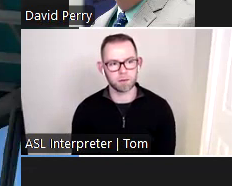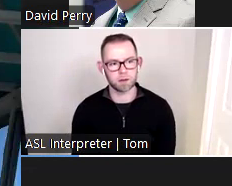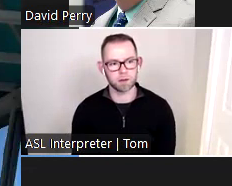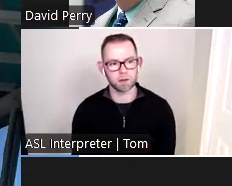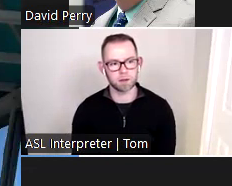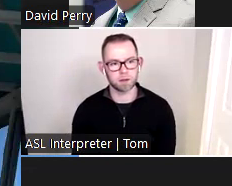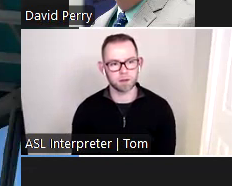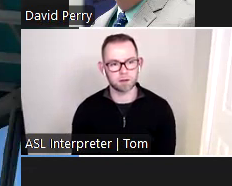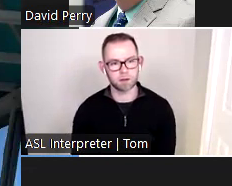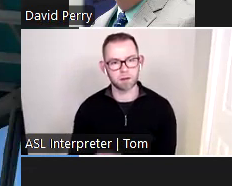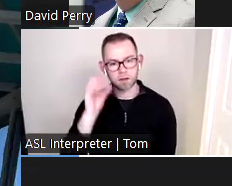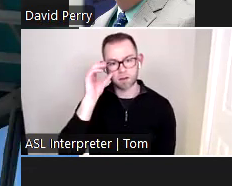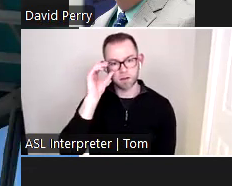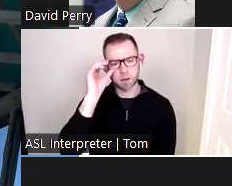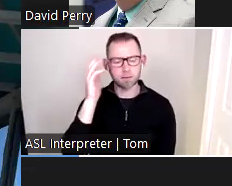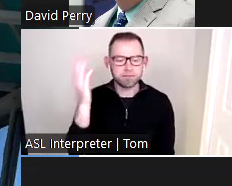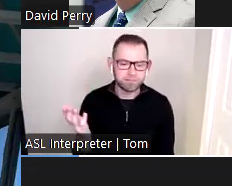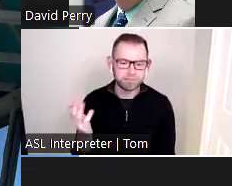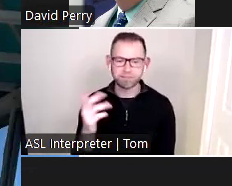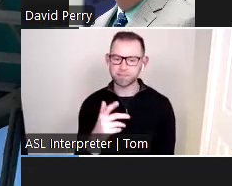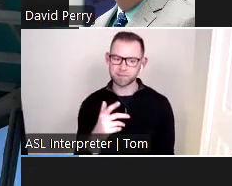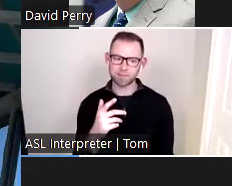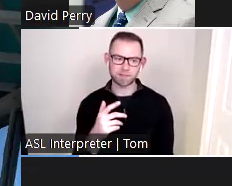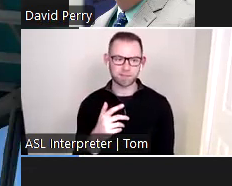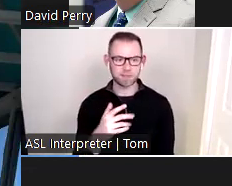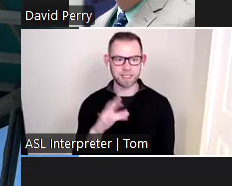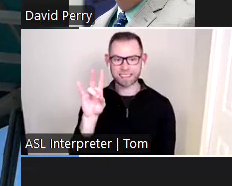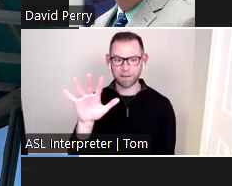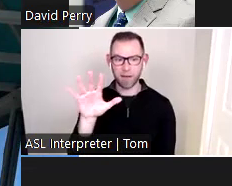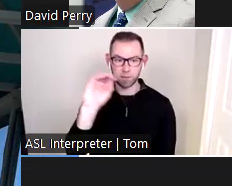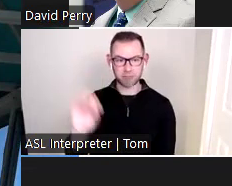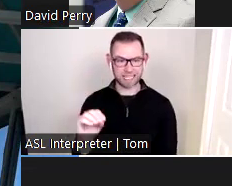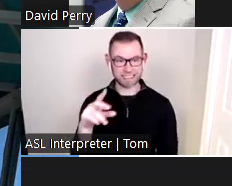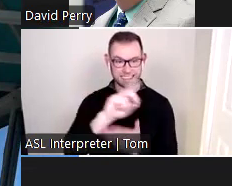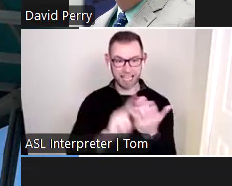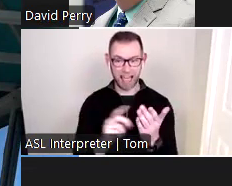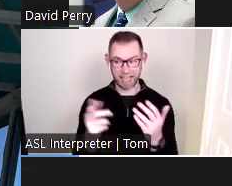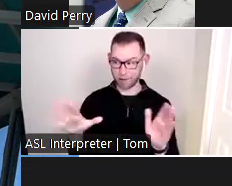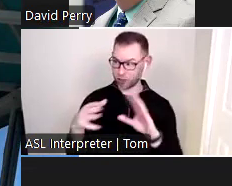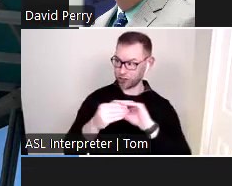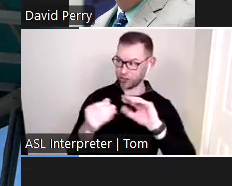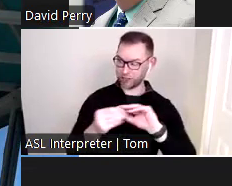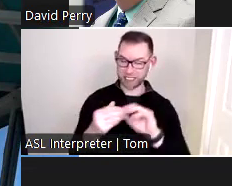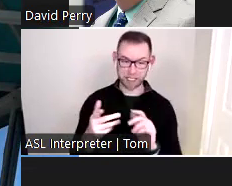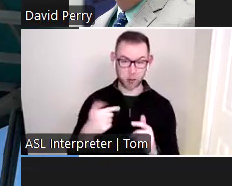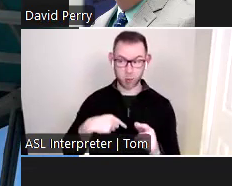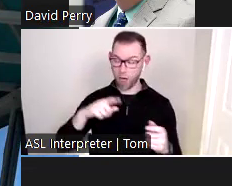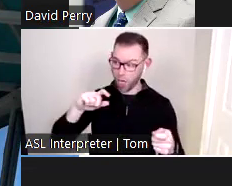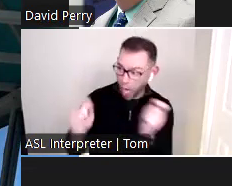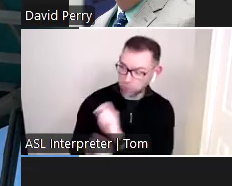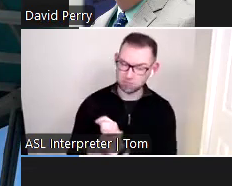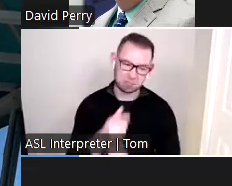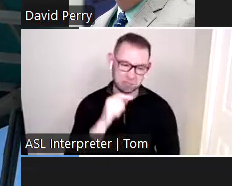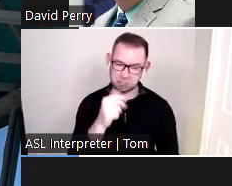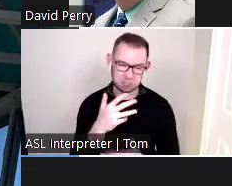We have not had many substantial changes from our 75% design that we brought to you. What we have been doing is advancing our